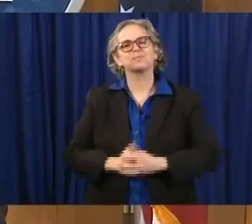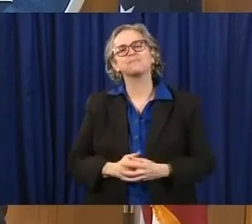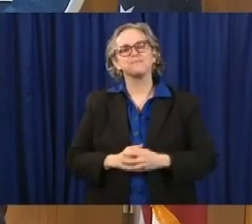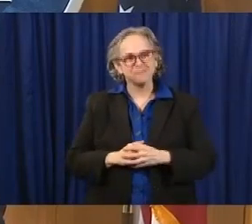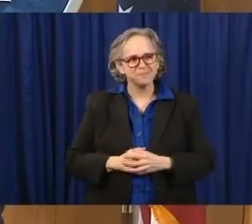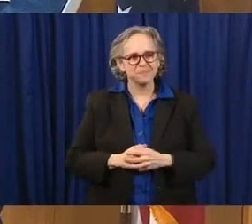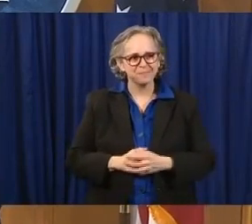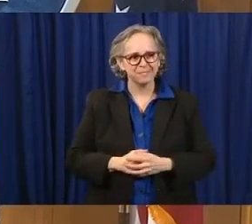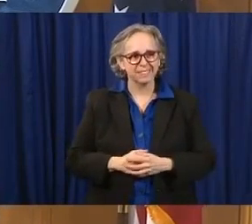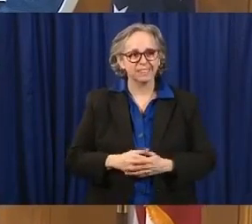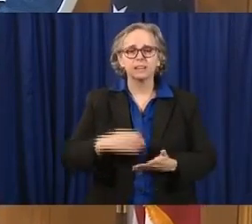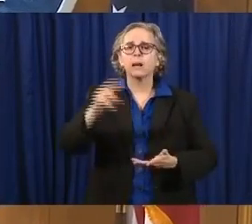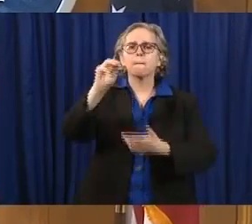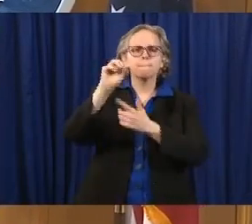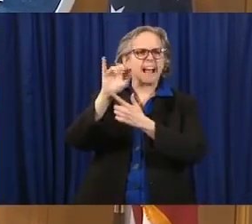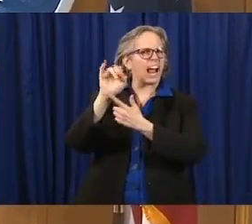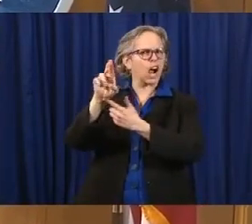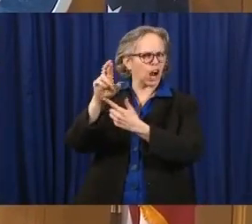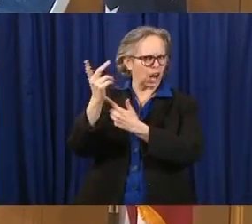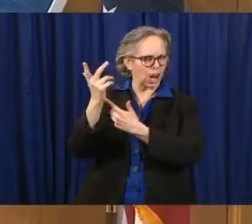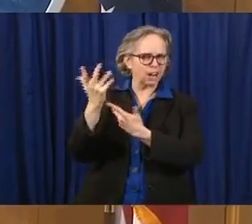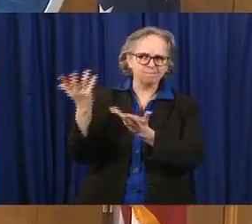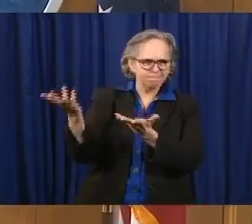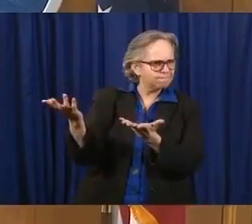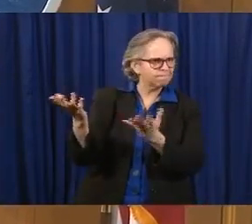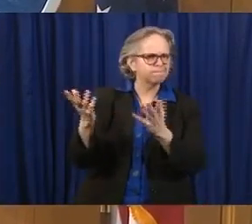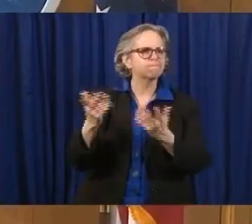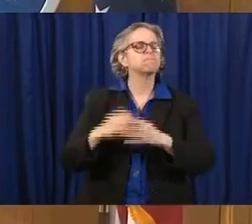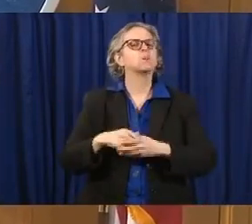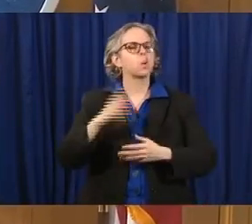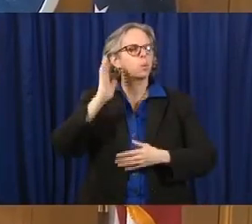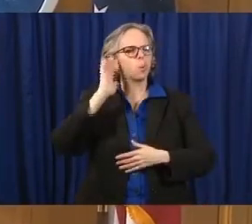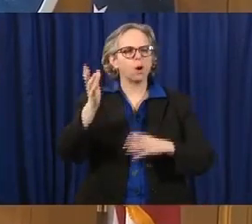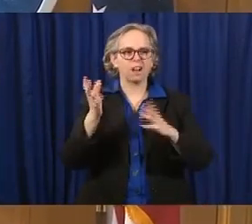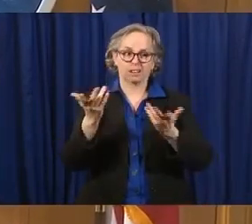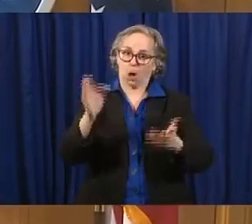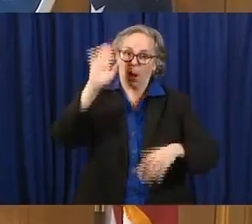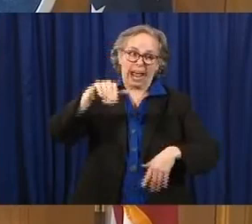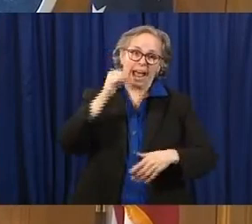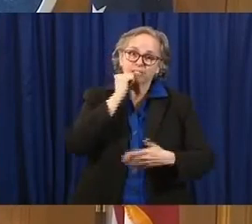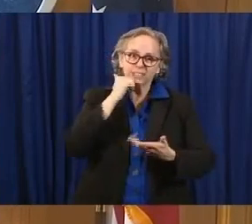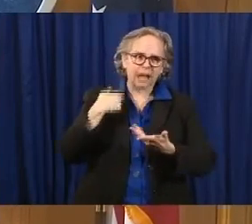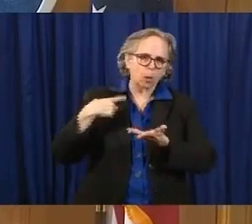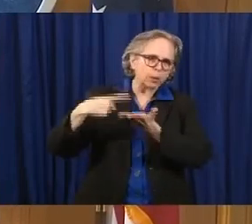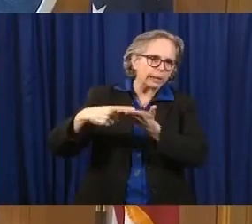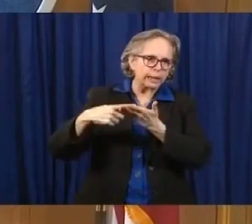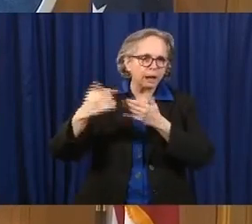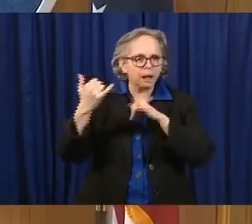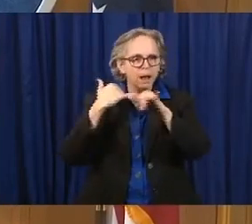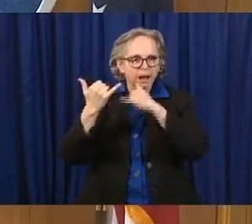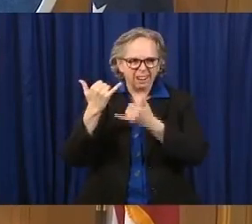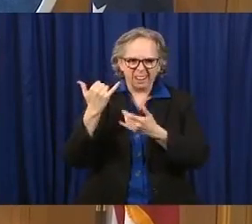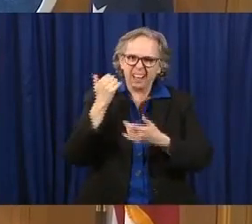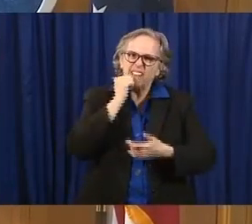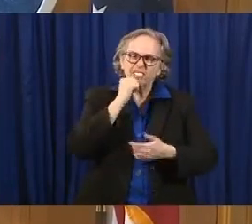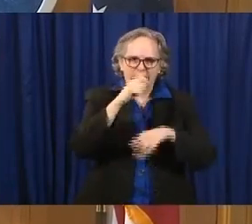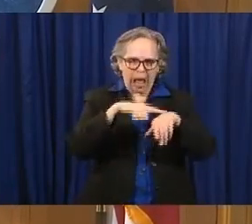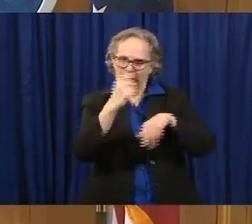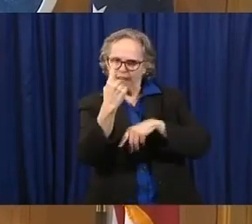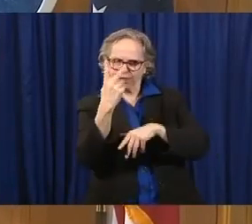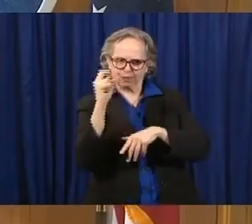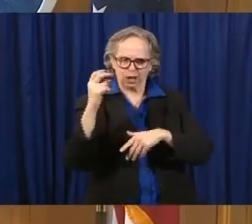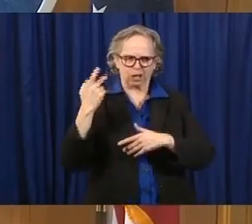mayor is in our call every day at 11:30, where we talk to many of the